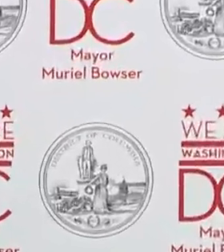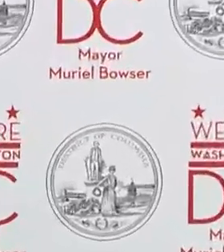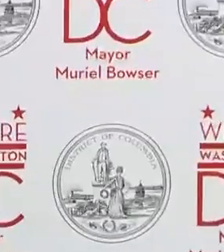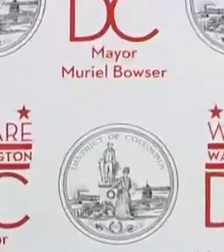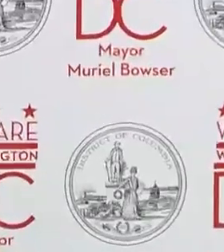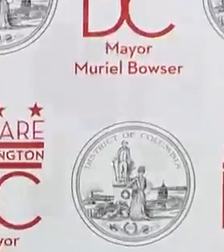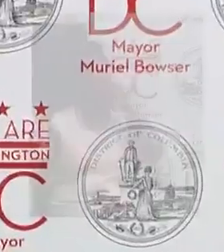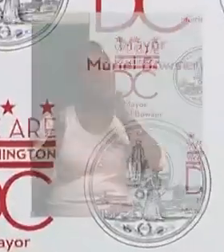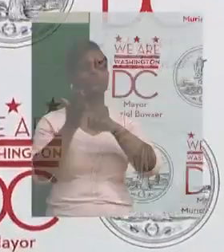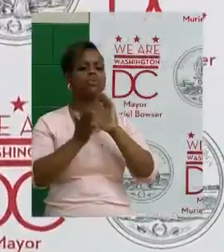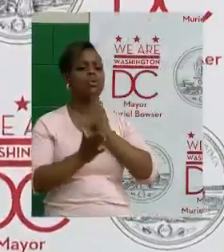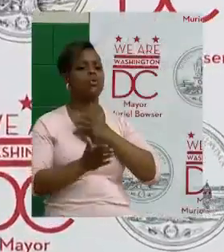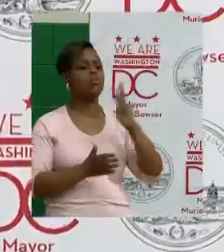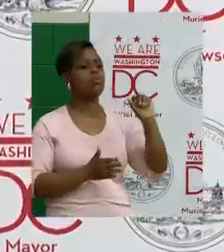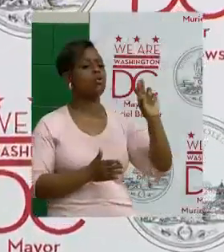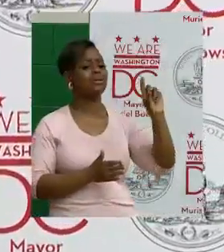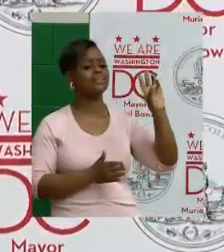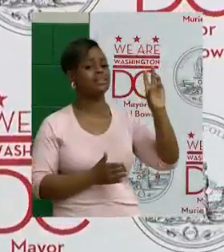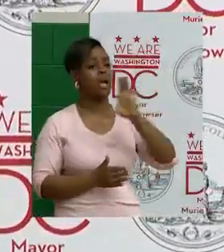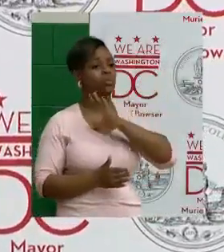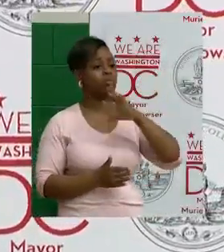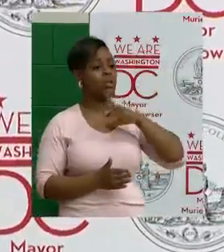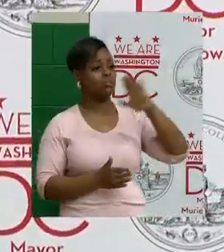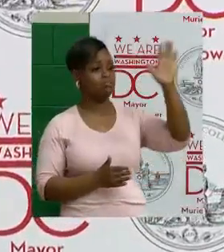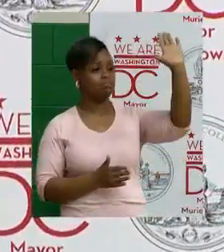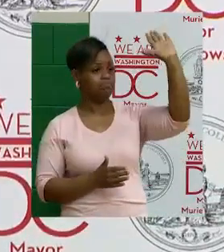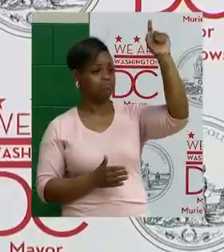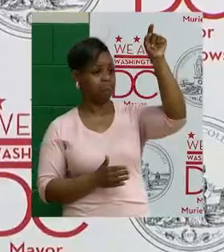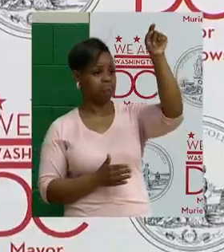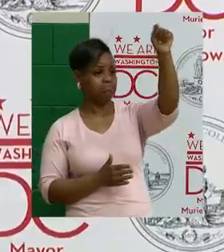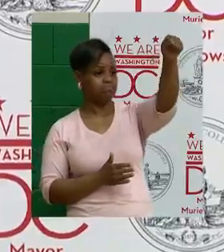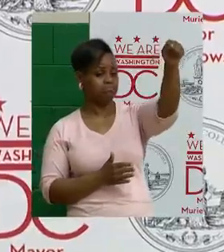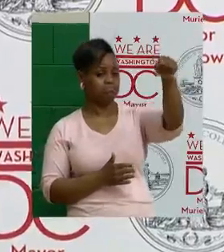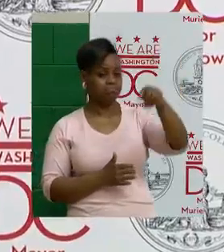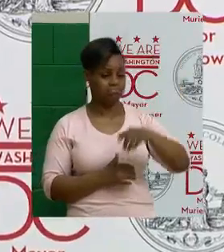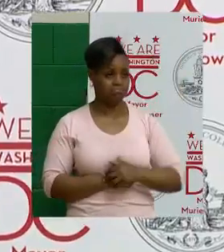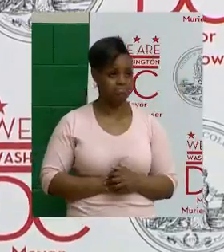6 Councilmember Charles Allen, who's joined us this evening. Thank you so much.